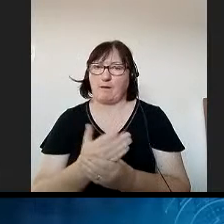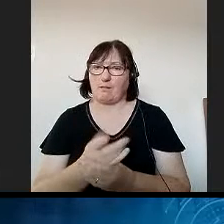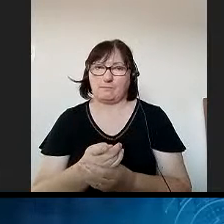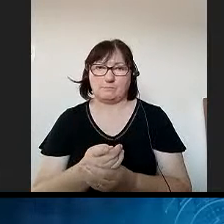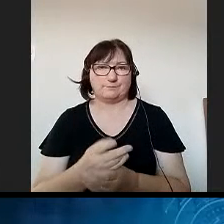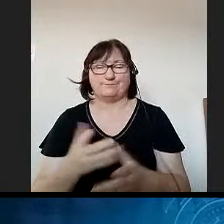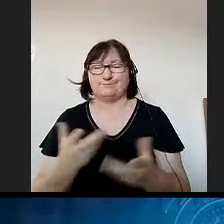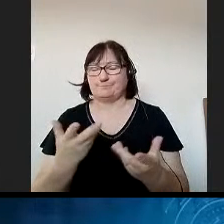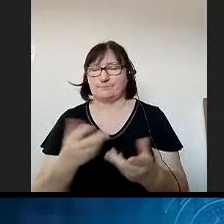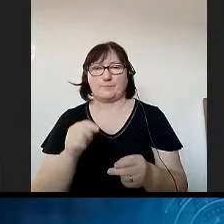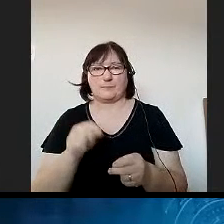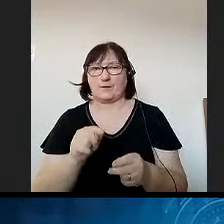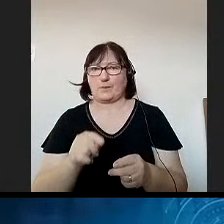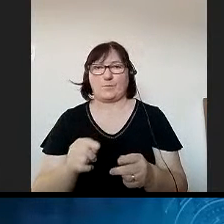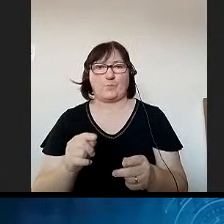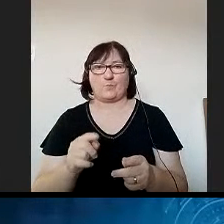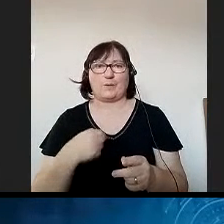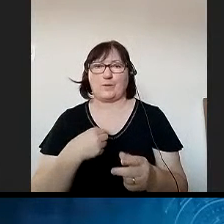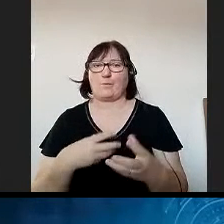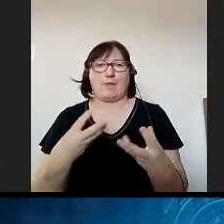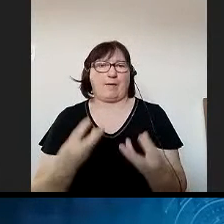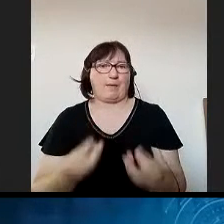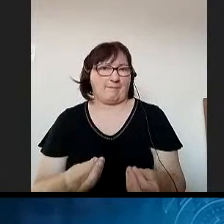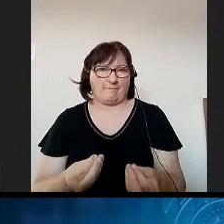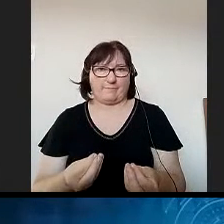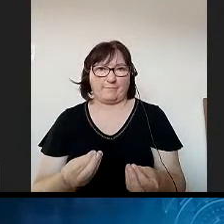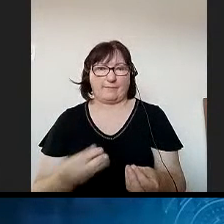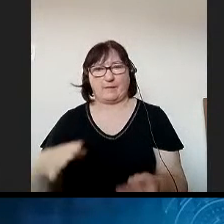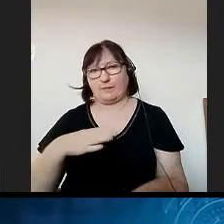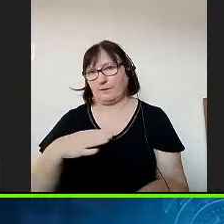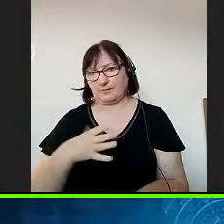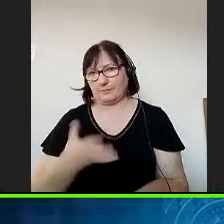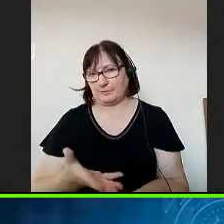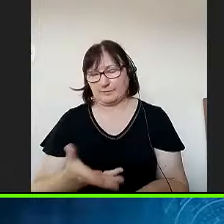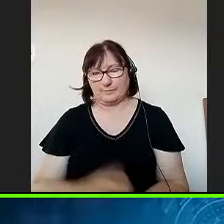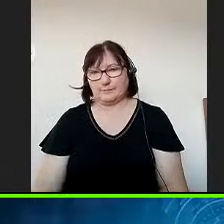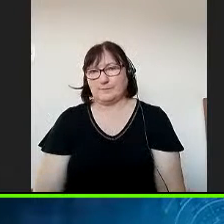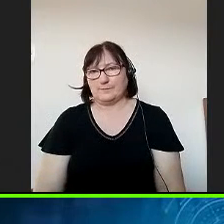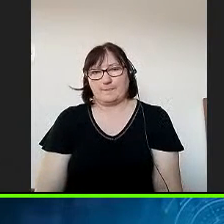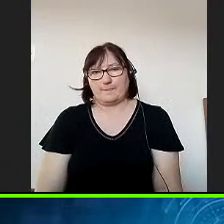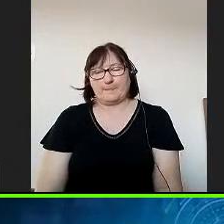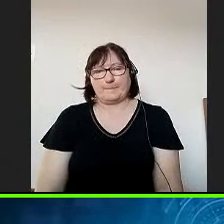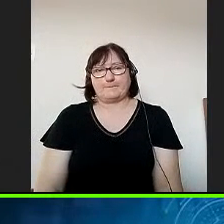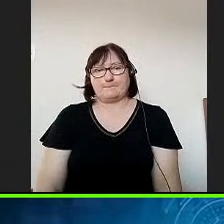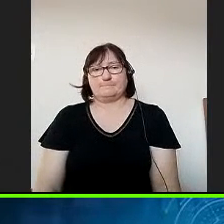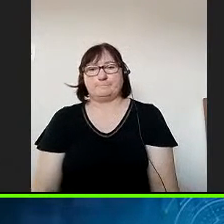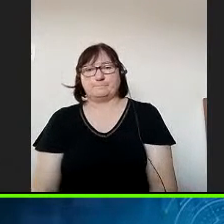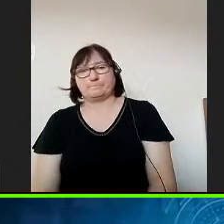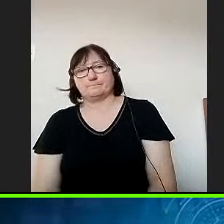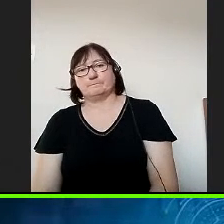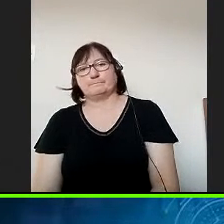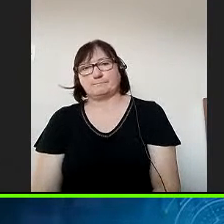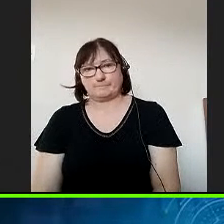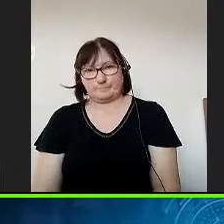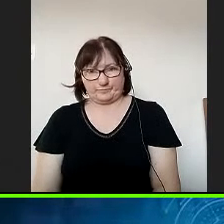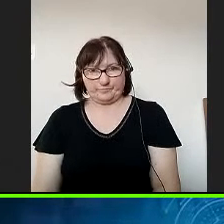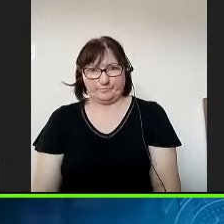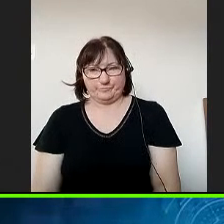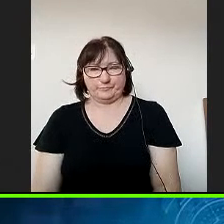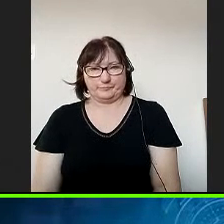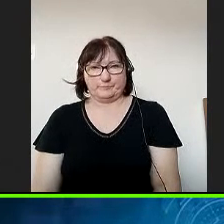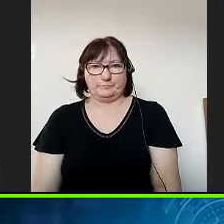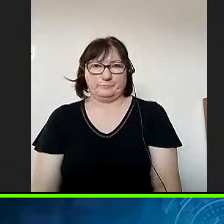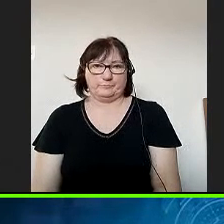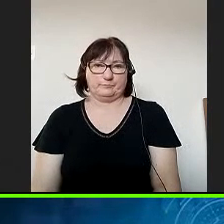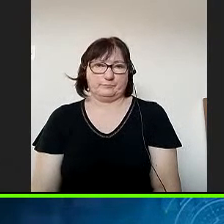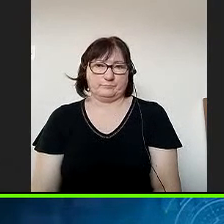tariff determinations. I hope that clarifies it. Yes, thank you very much for that comprehensive response. Hermie,